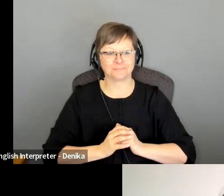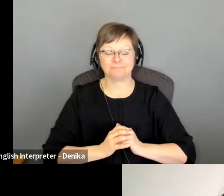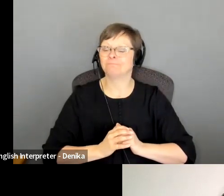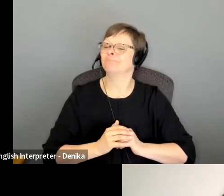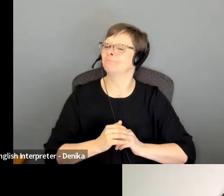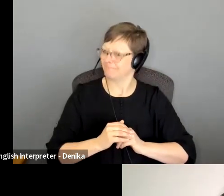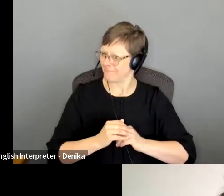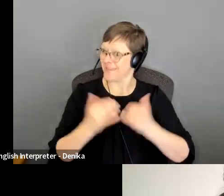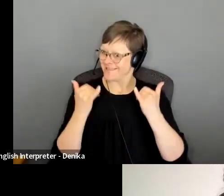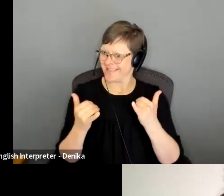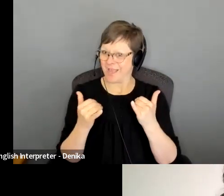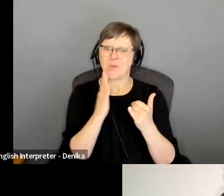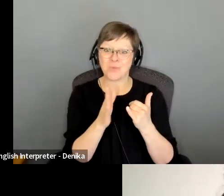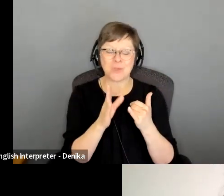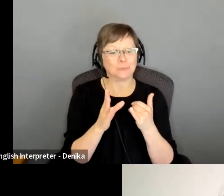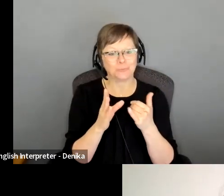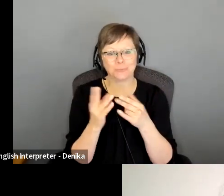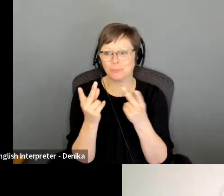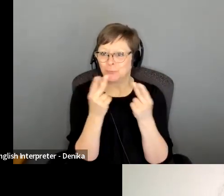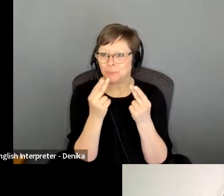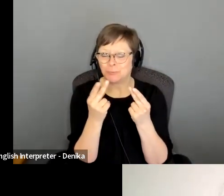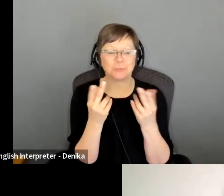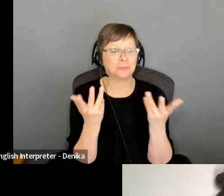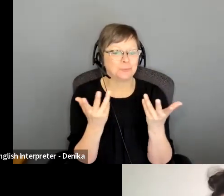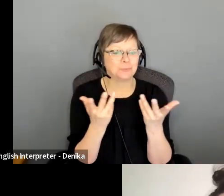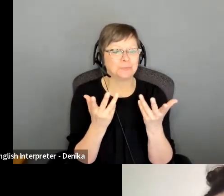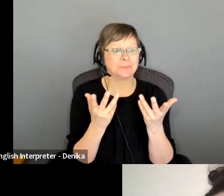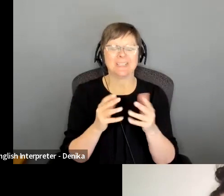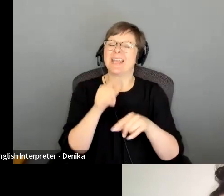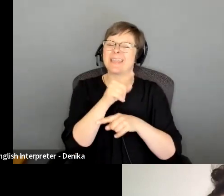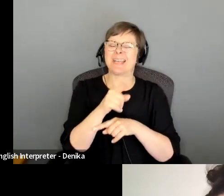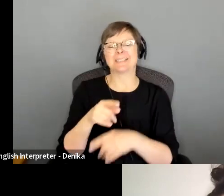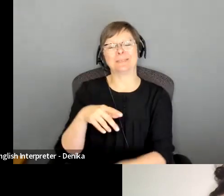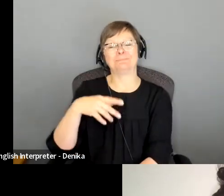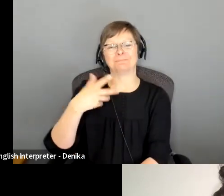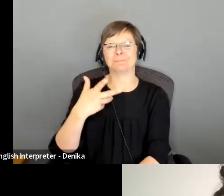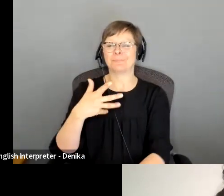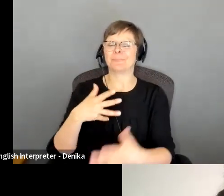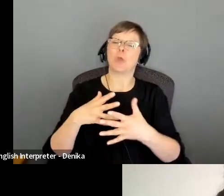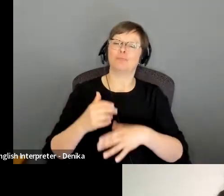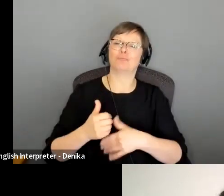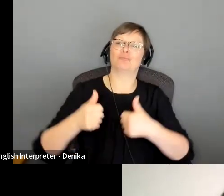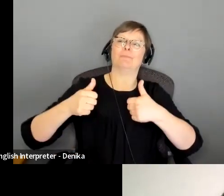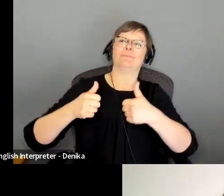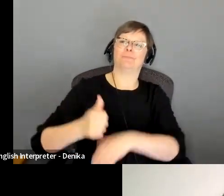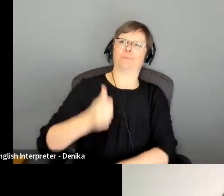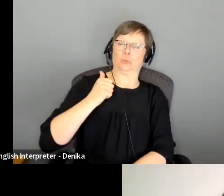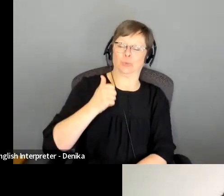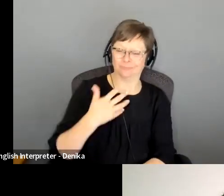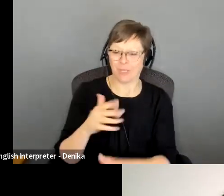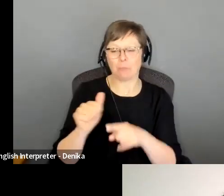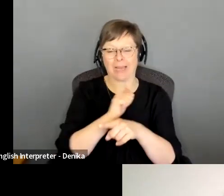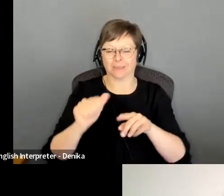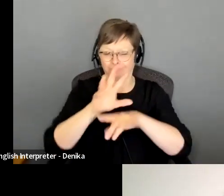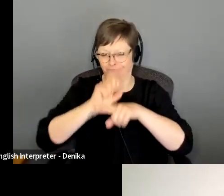into an exercise on plausible refusal, which is like, another step on practice. Practice makes perfect.